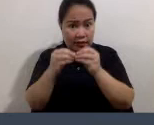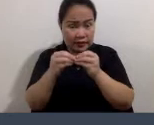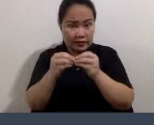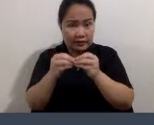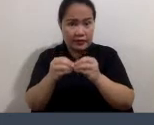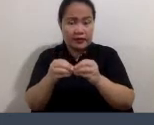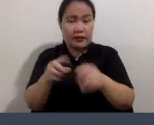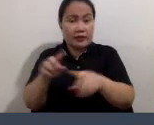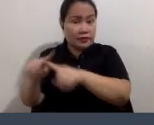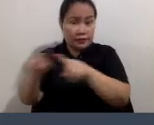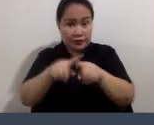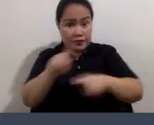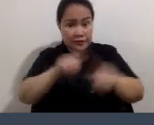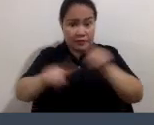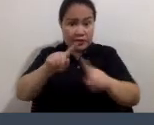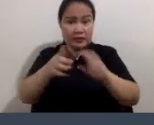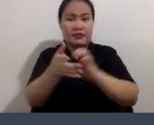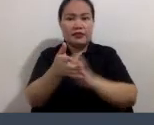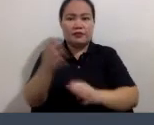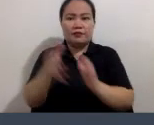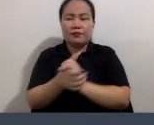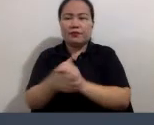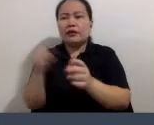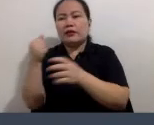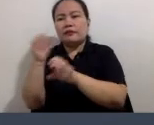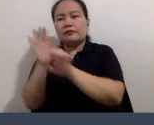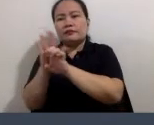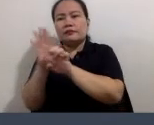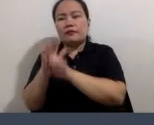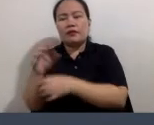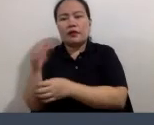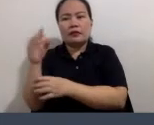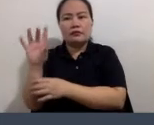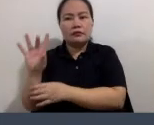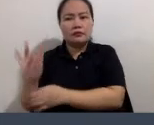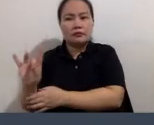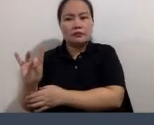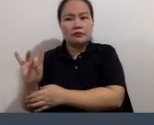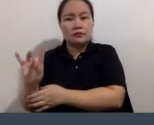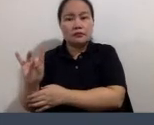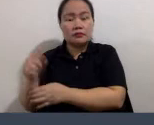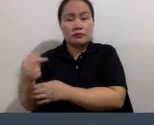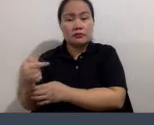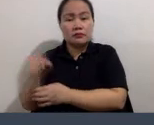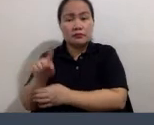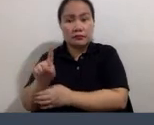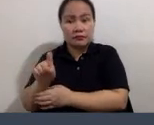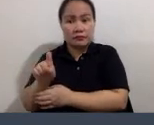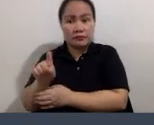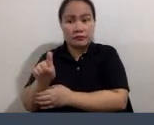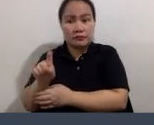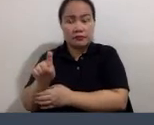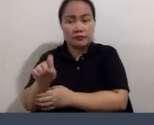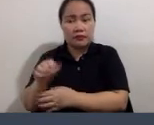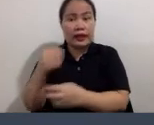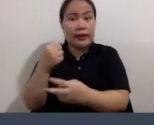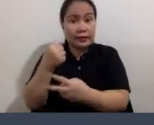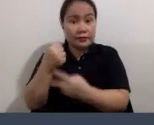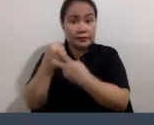natin. Let's have an example. So, I have here 8 minus 11. So, 8 will be